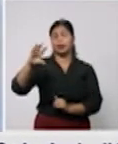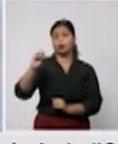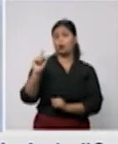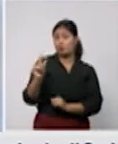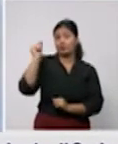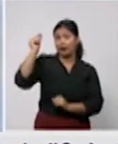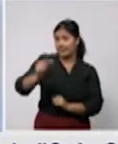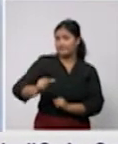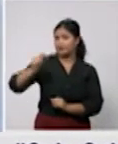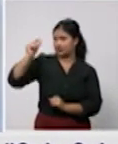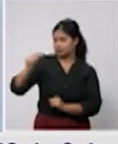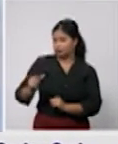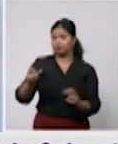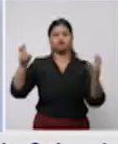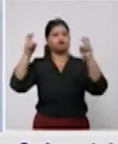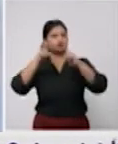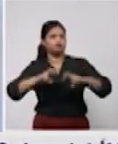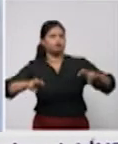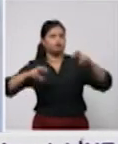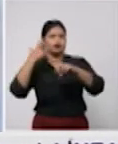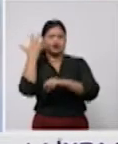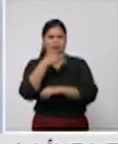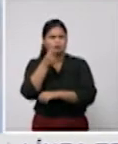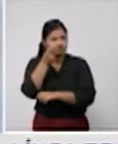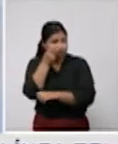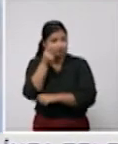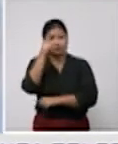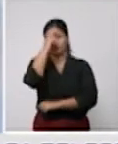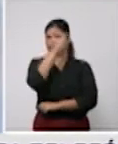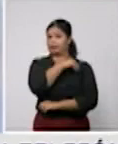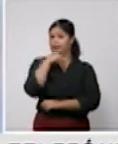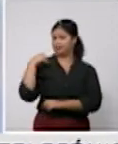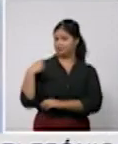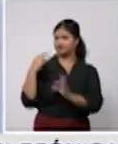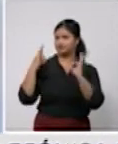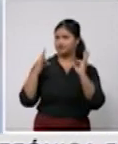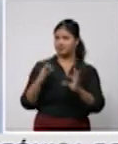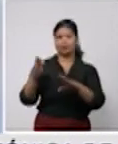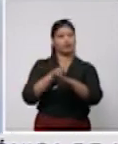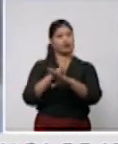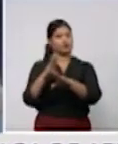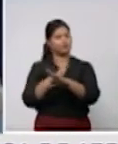11,501 people continue to be monitored by our professionals and specialists.